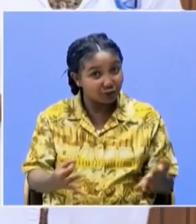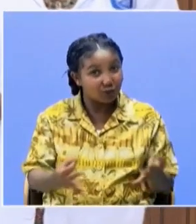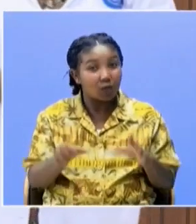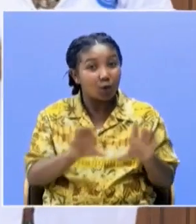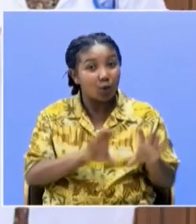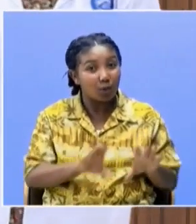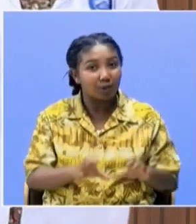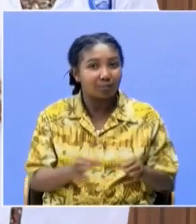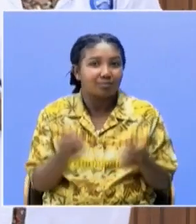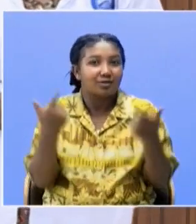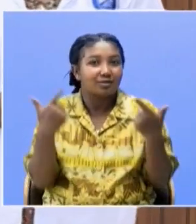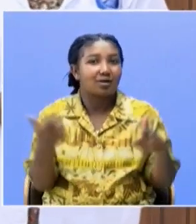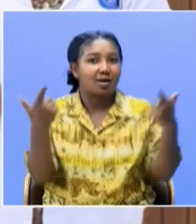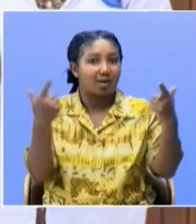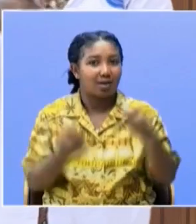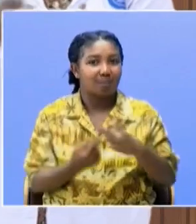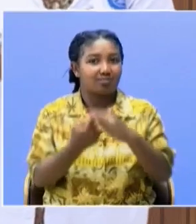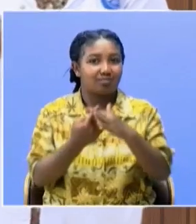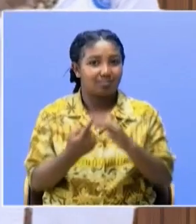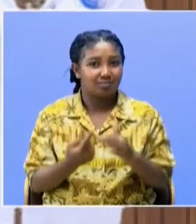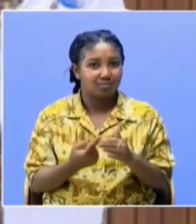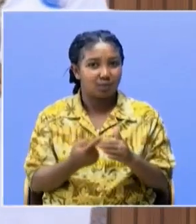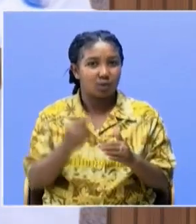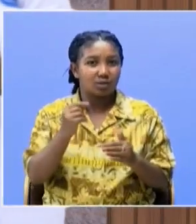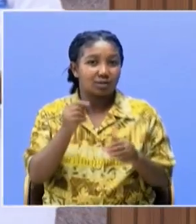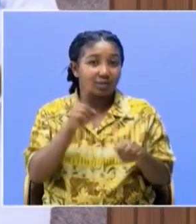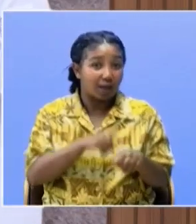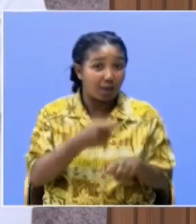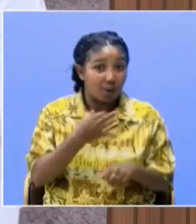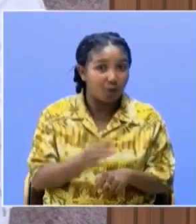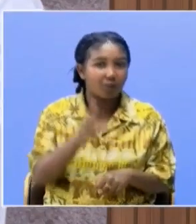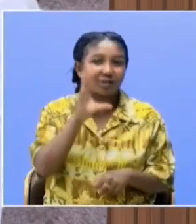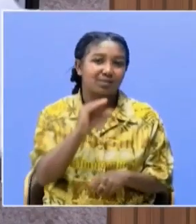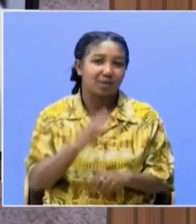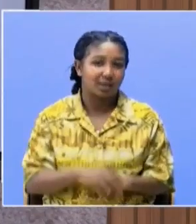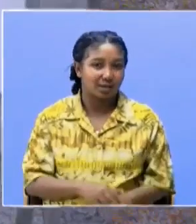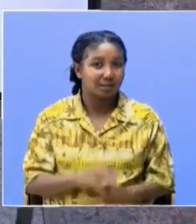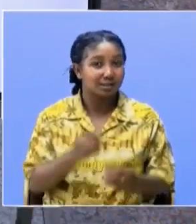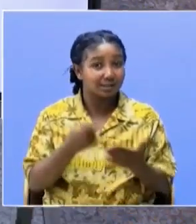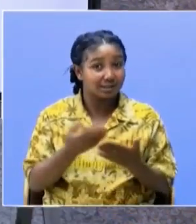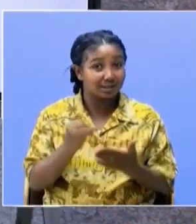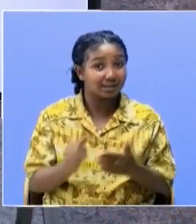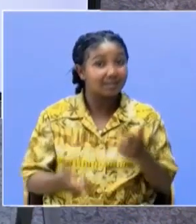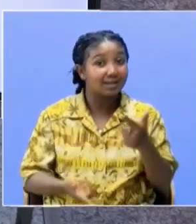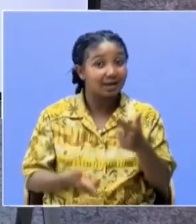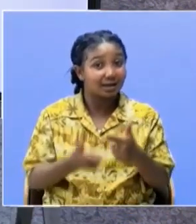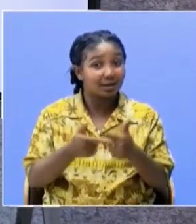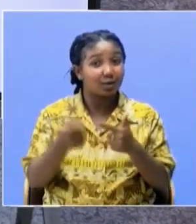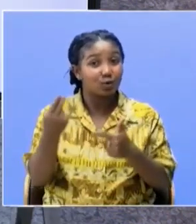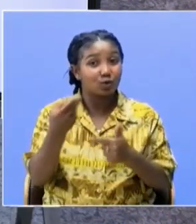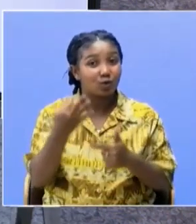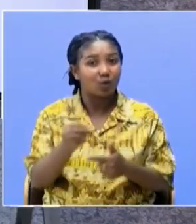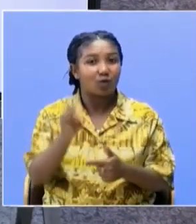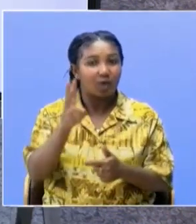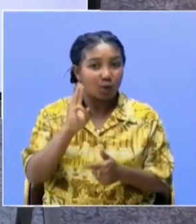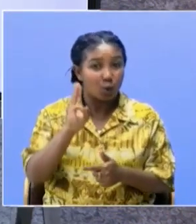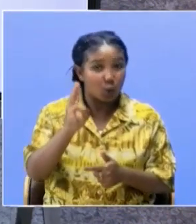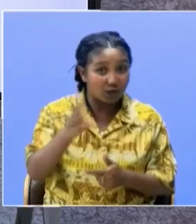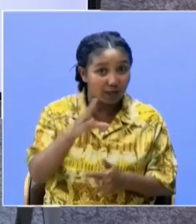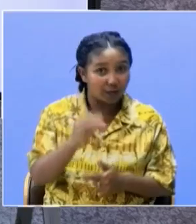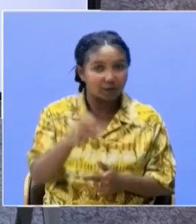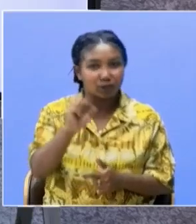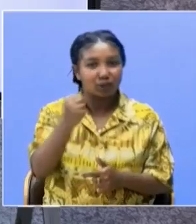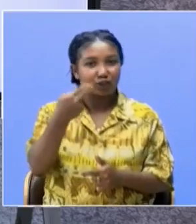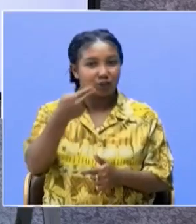make suddenly, on the moment or on the time of speaking. So this is the second use of will and